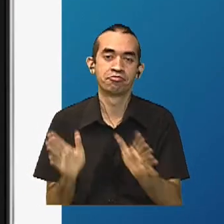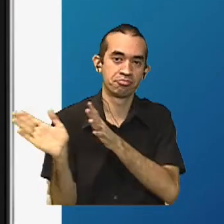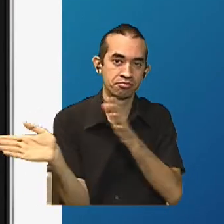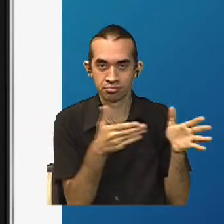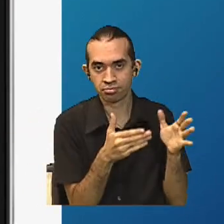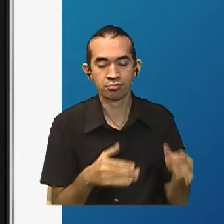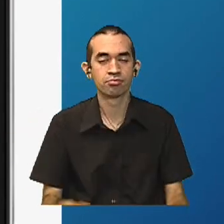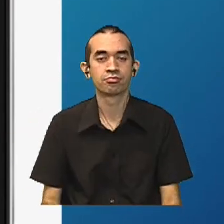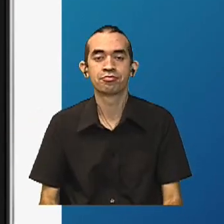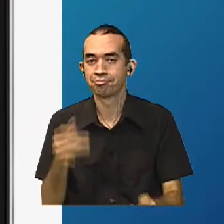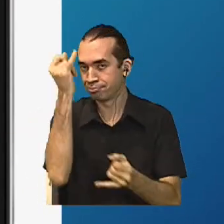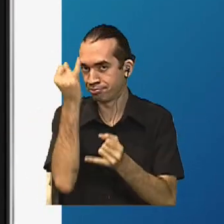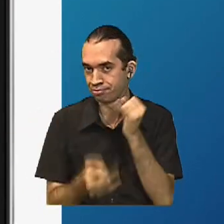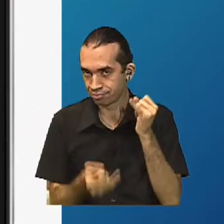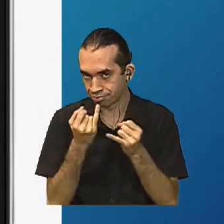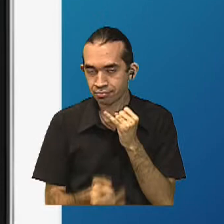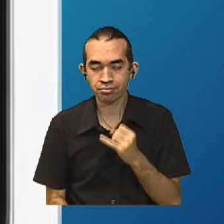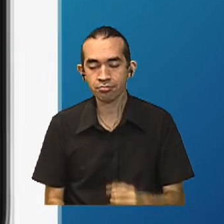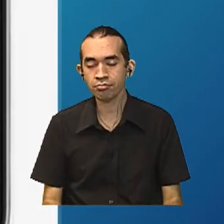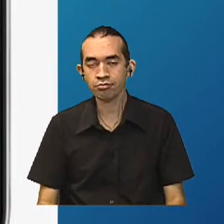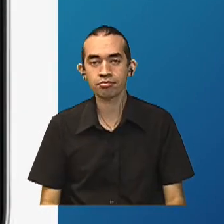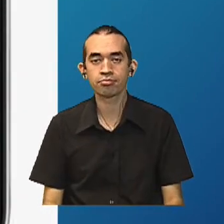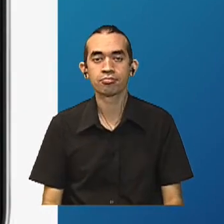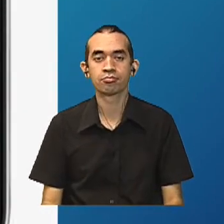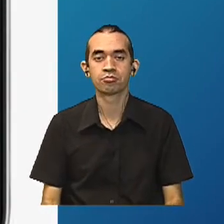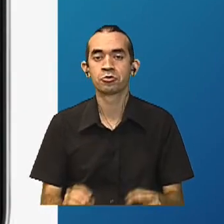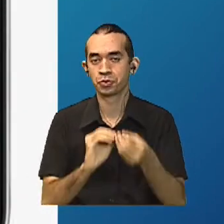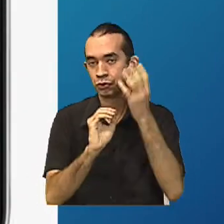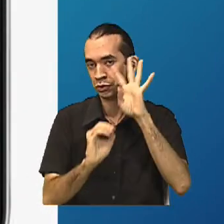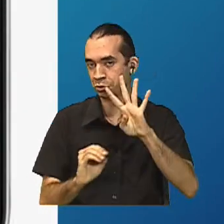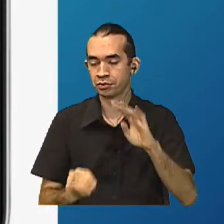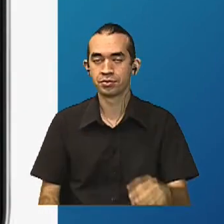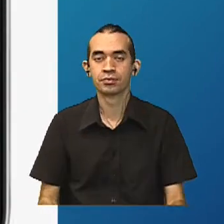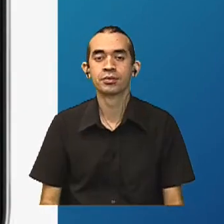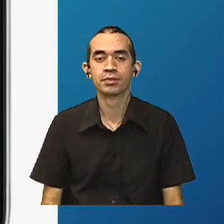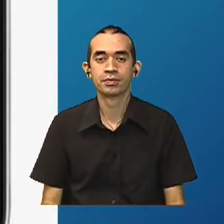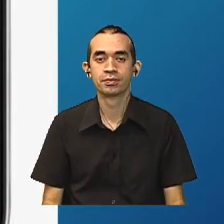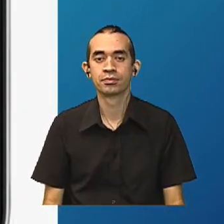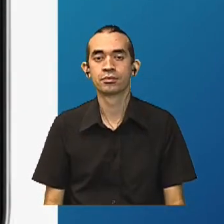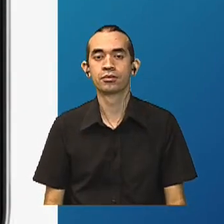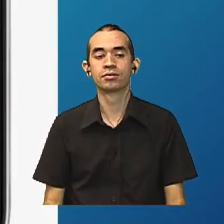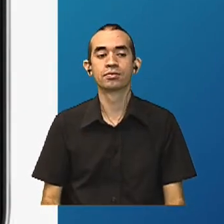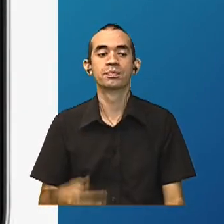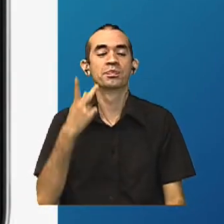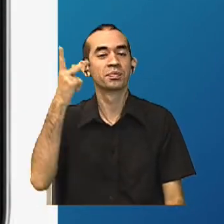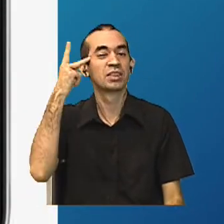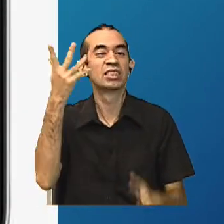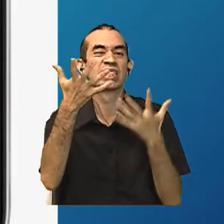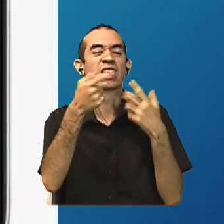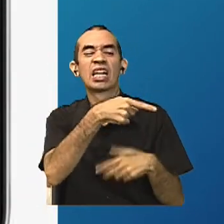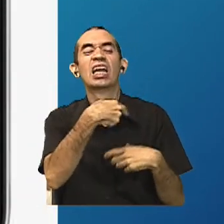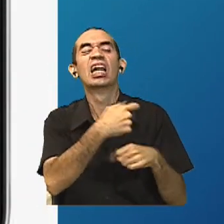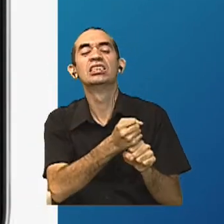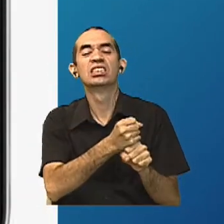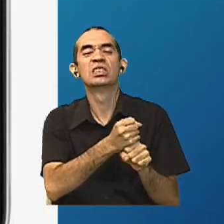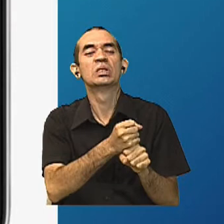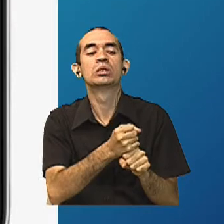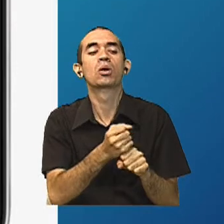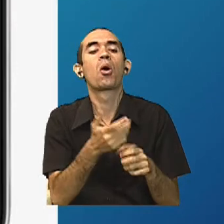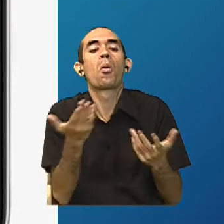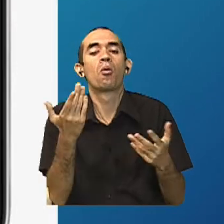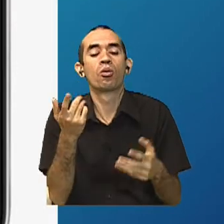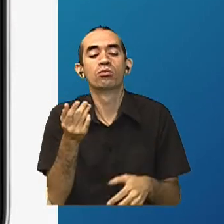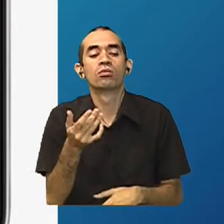continue with the last, number 4. What do his parents want their son to